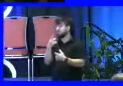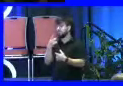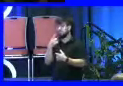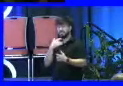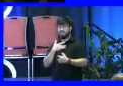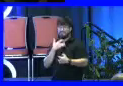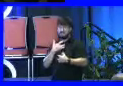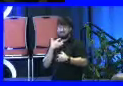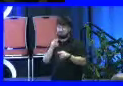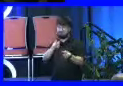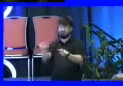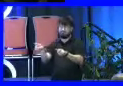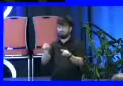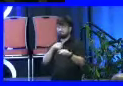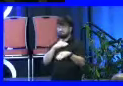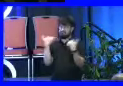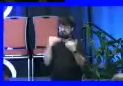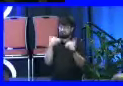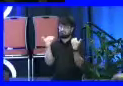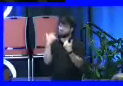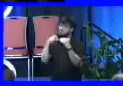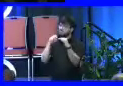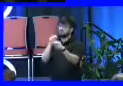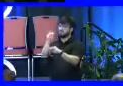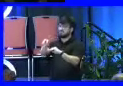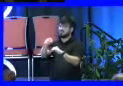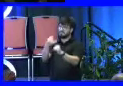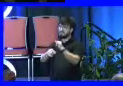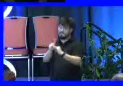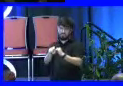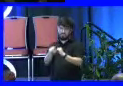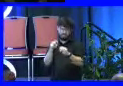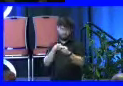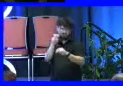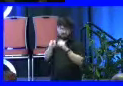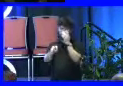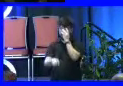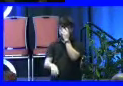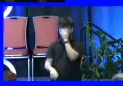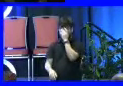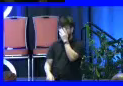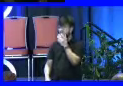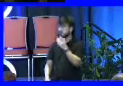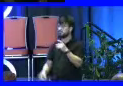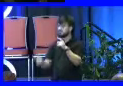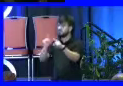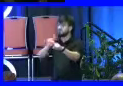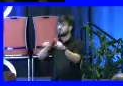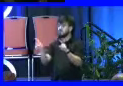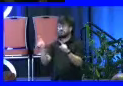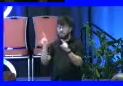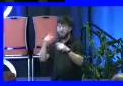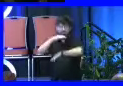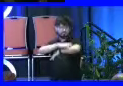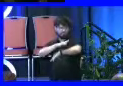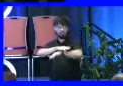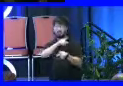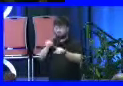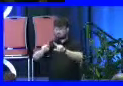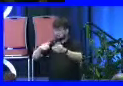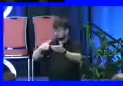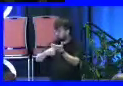this from down here. And so I do think we have to skip our last question. But when you go back to your tables, you can answer